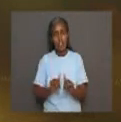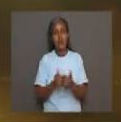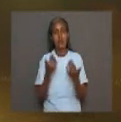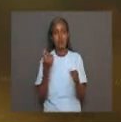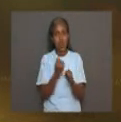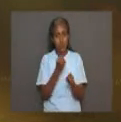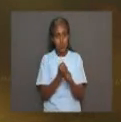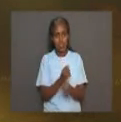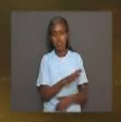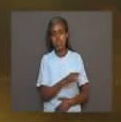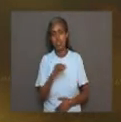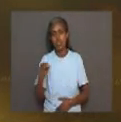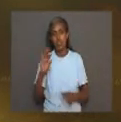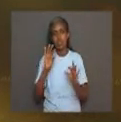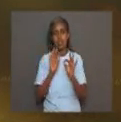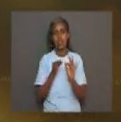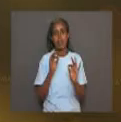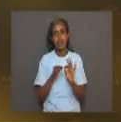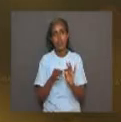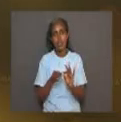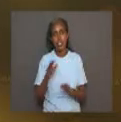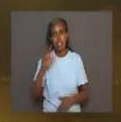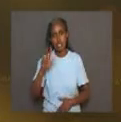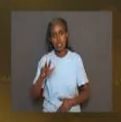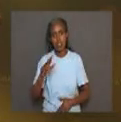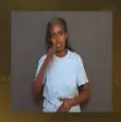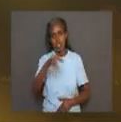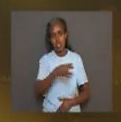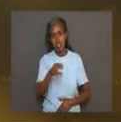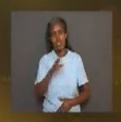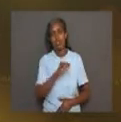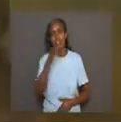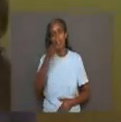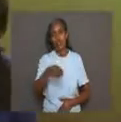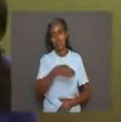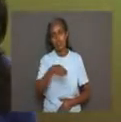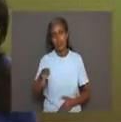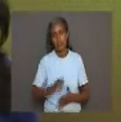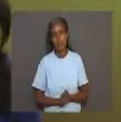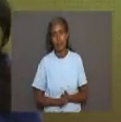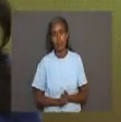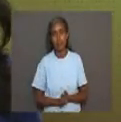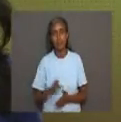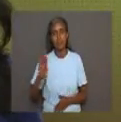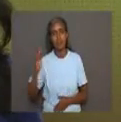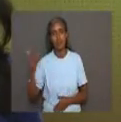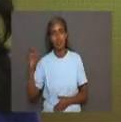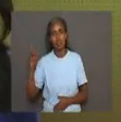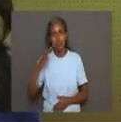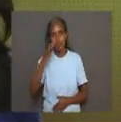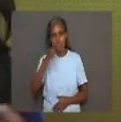construct and interpret 3 charts and graphs: bar